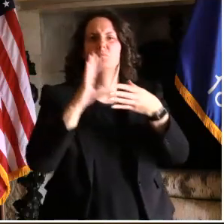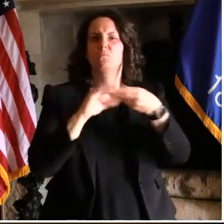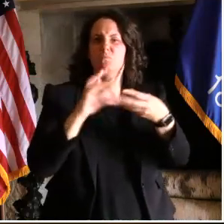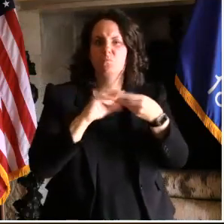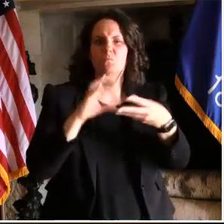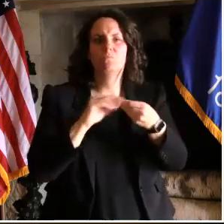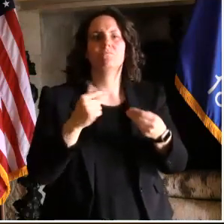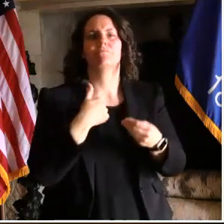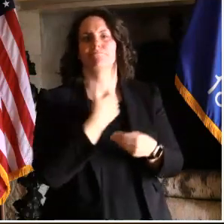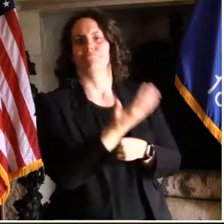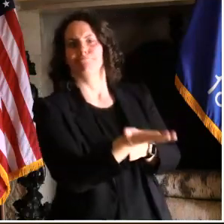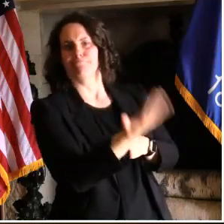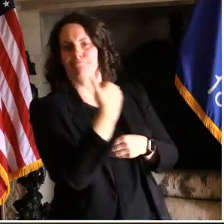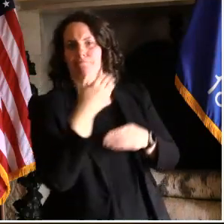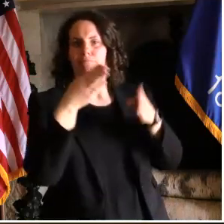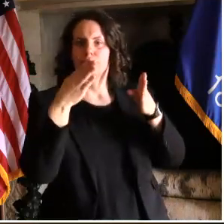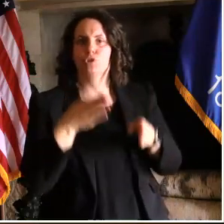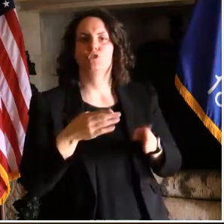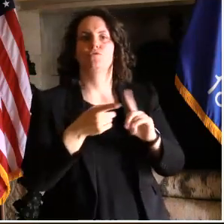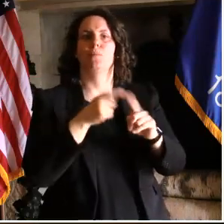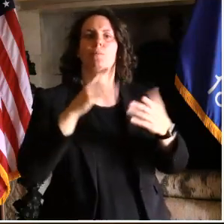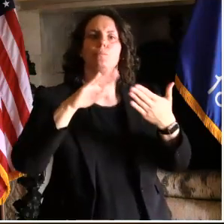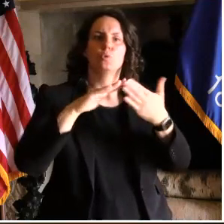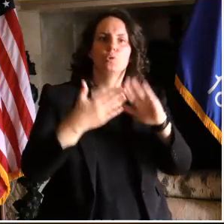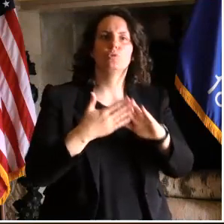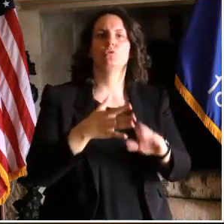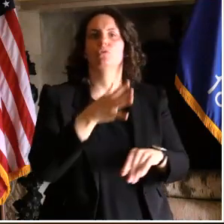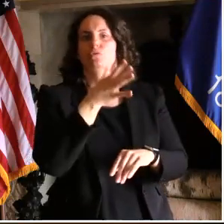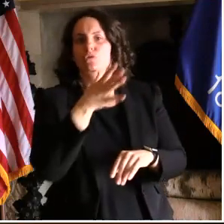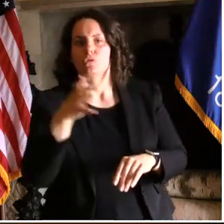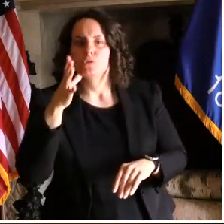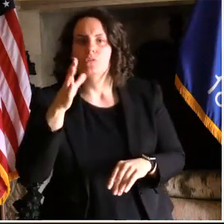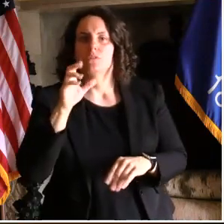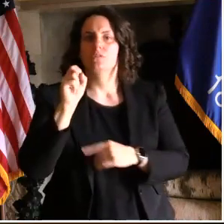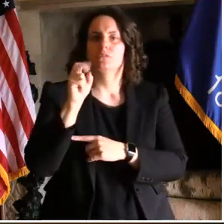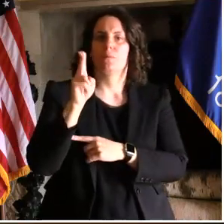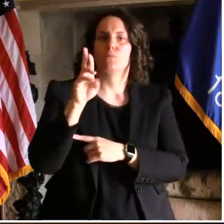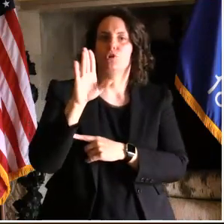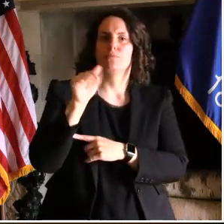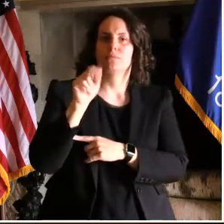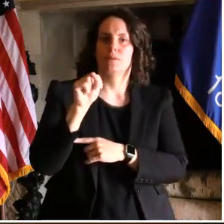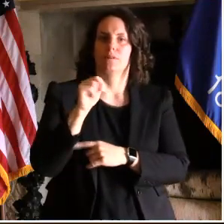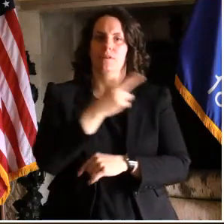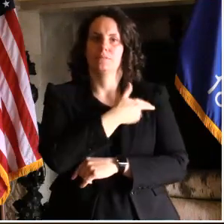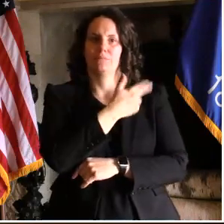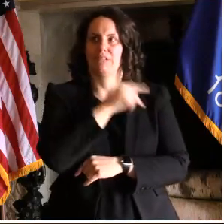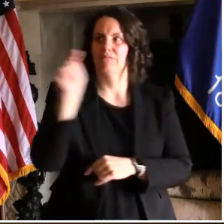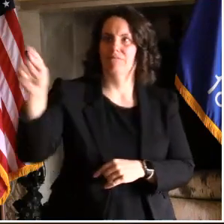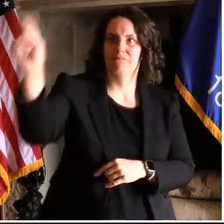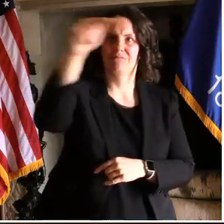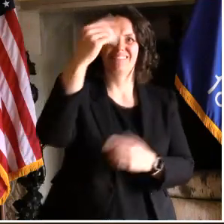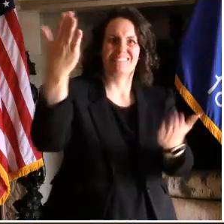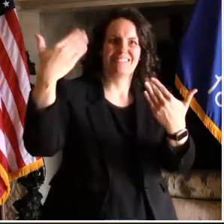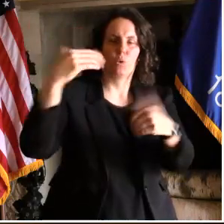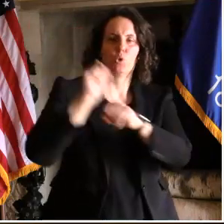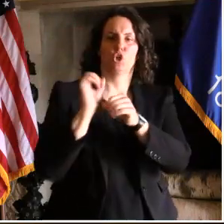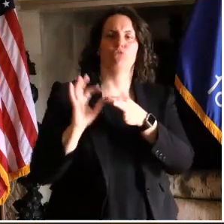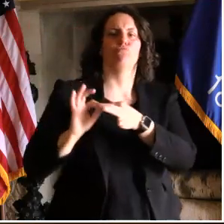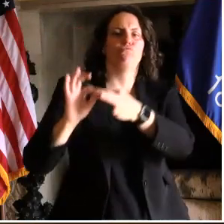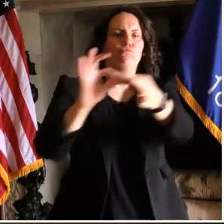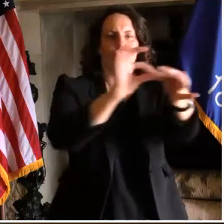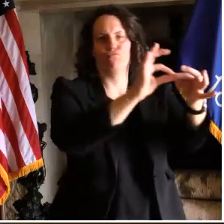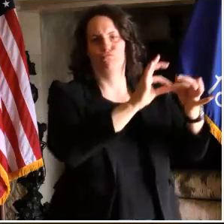urban, rural, and suburban hospitals to embed with us so that we are all working together across DHS,